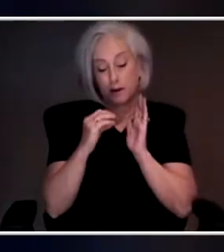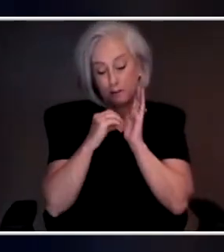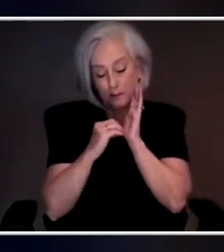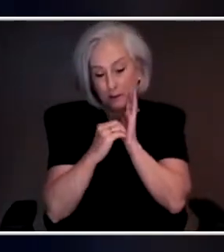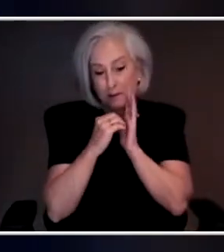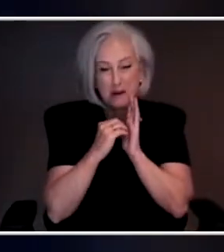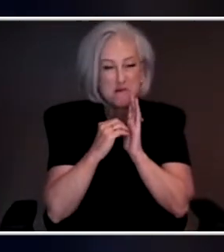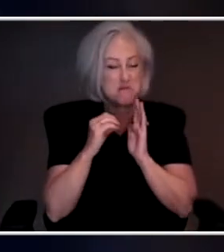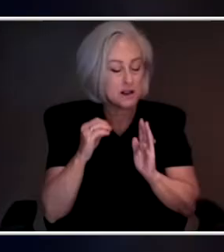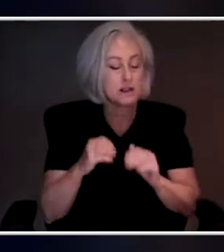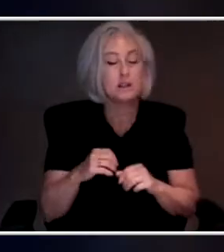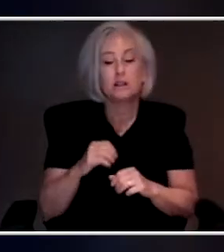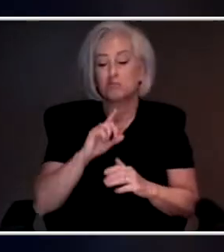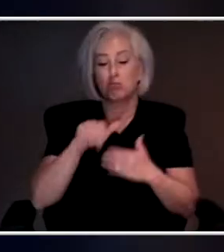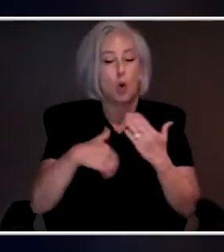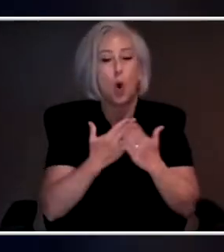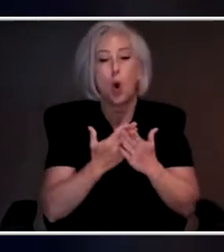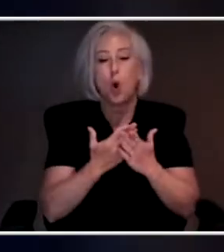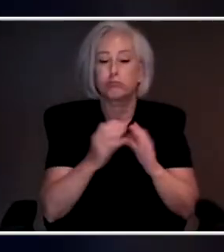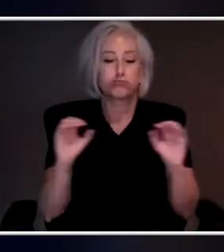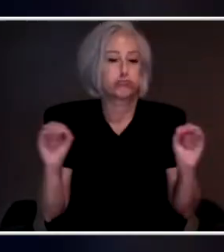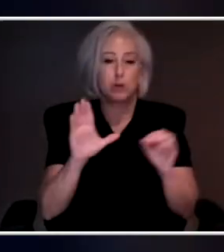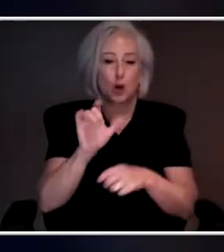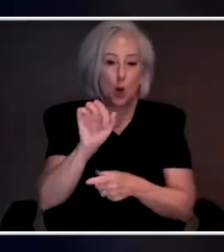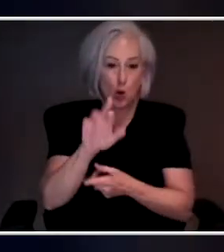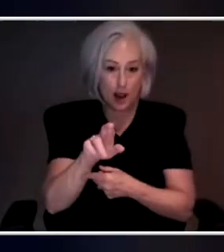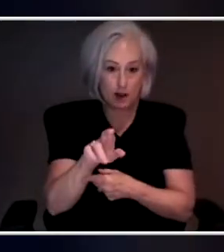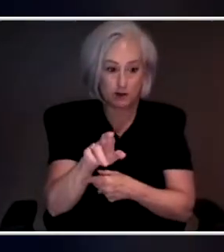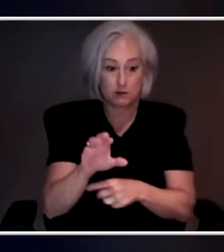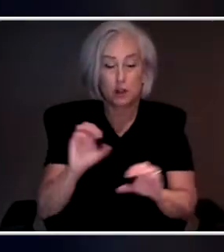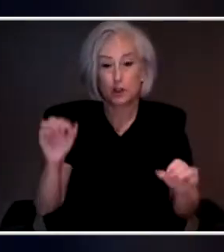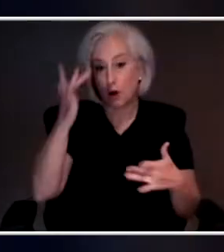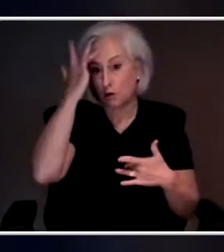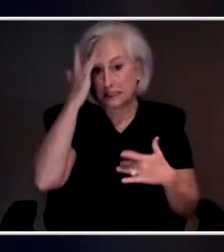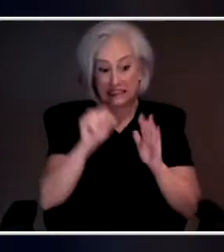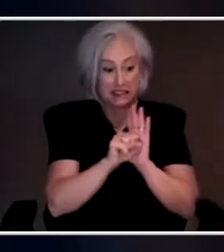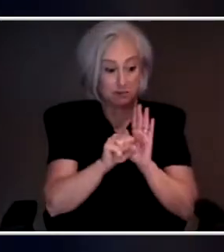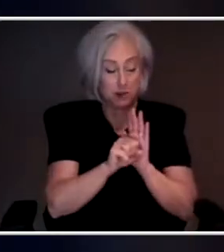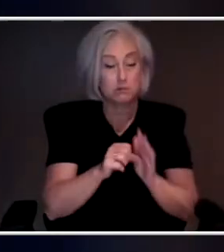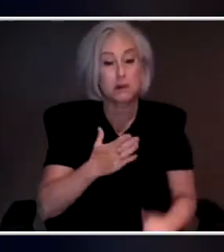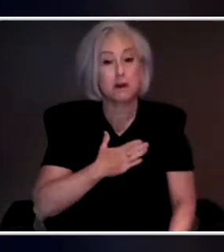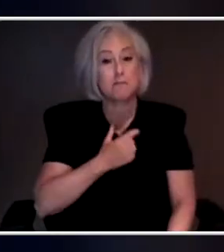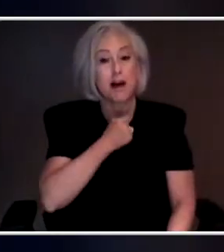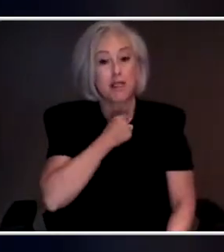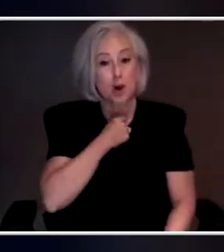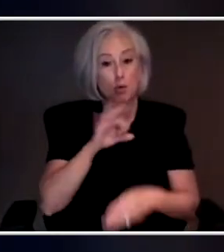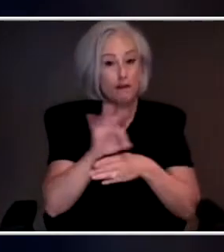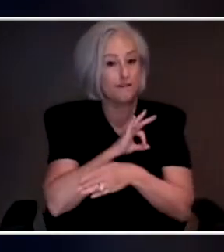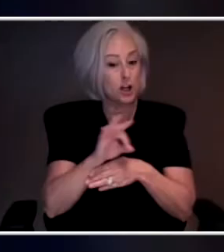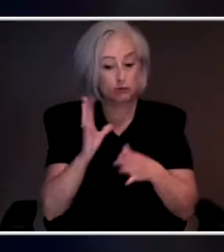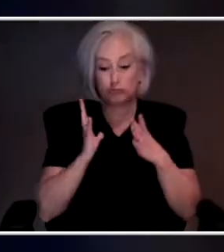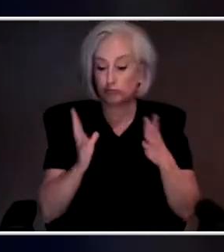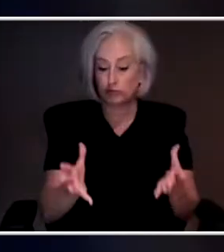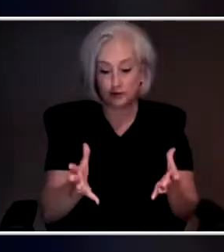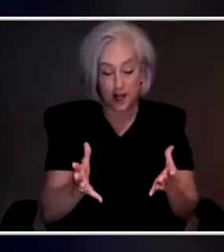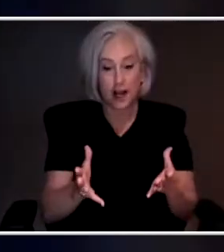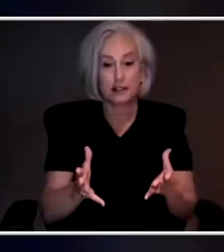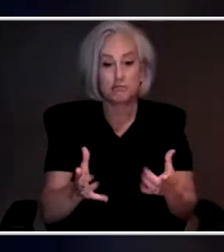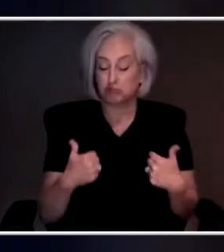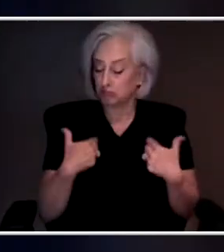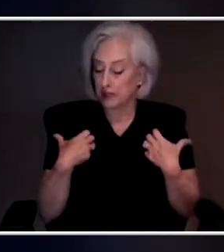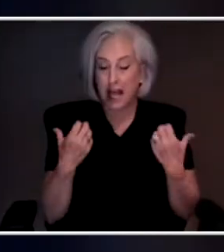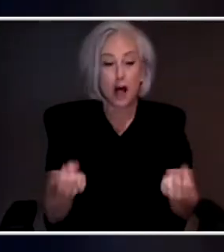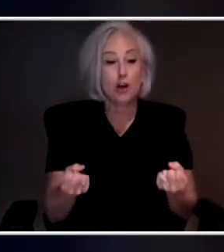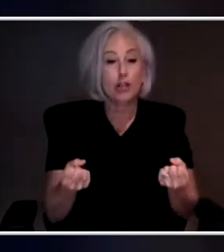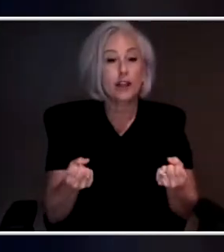cancer. I had no symptoms. My thyroid was performing just as it's supposed to. So I was perfectly healthy. I